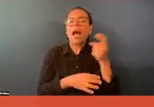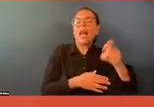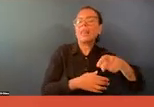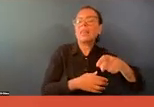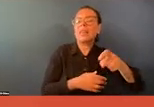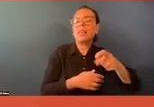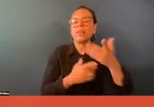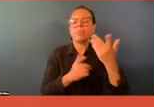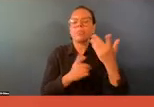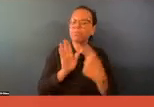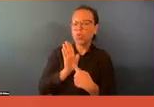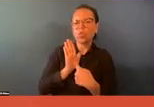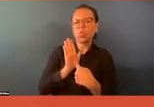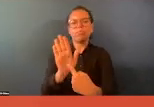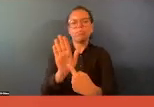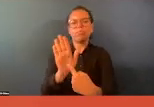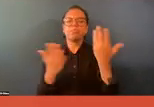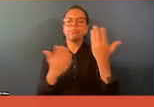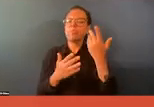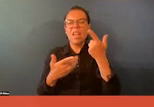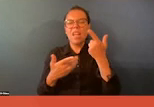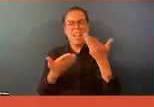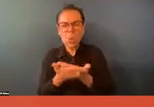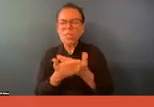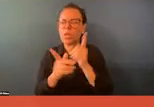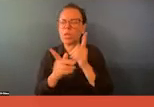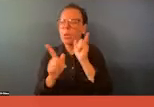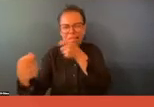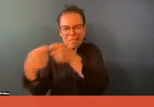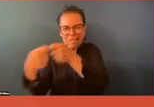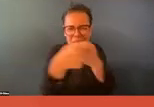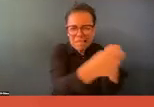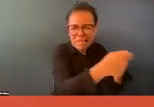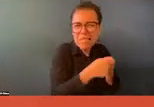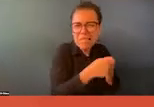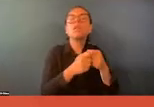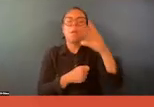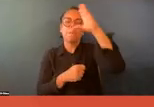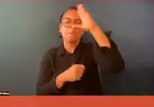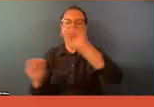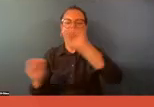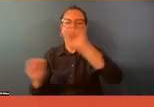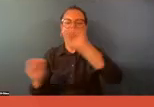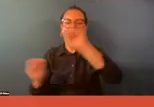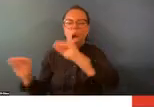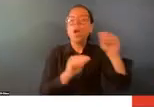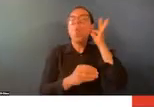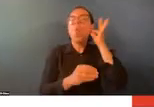in agriculture due to the circumstance. Next slide, please.